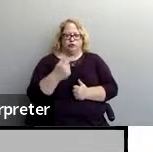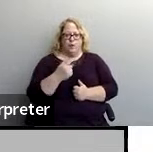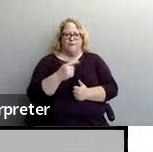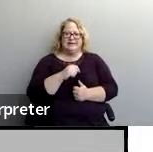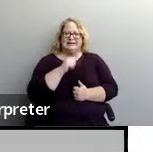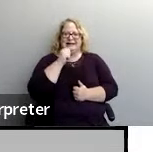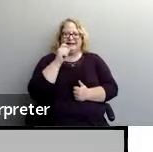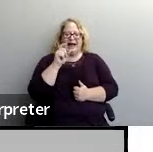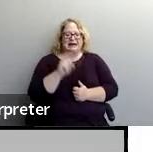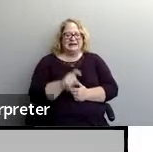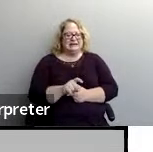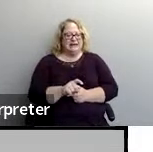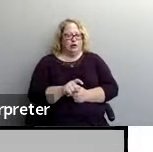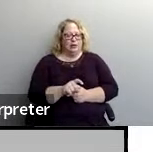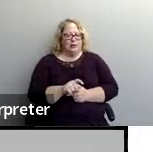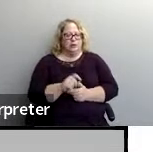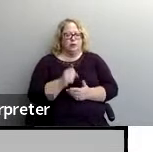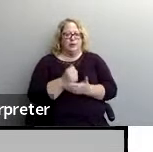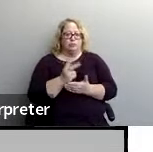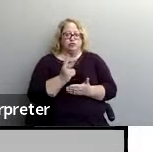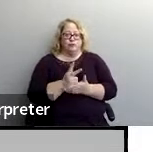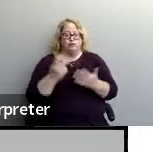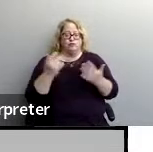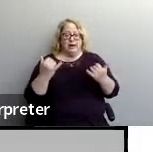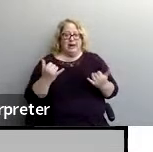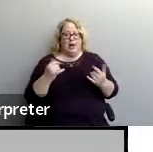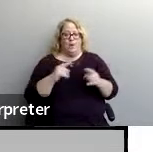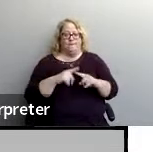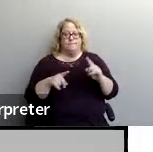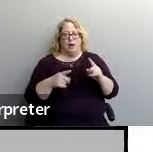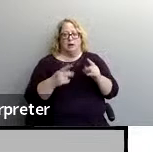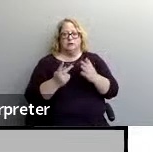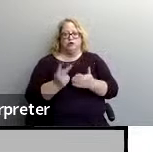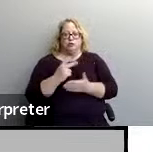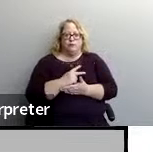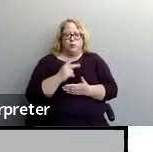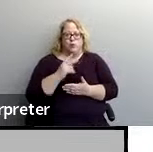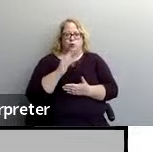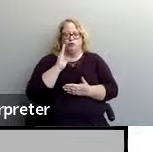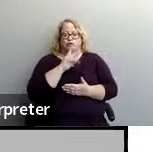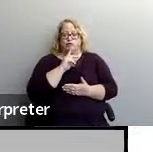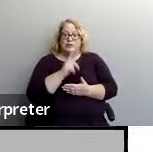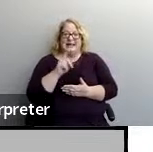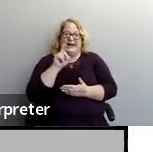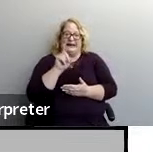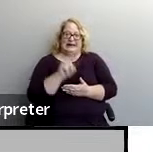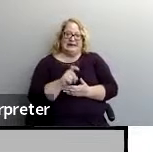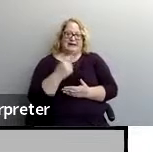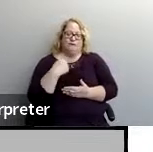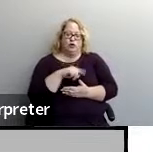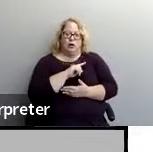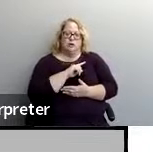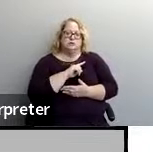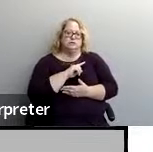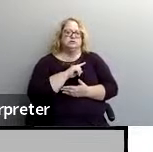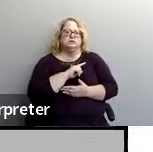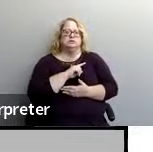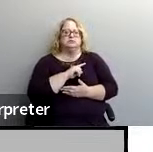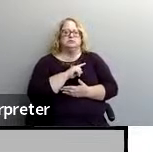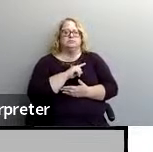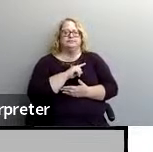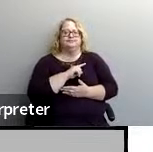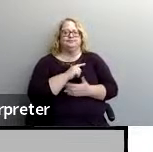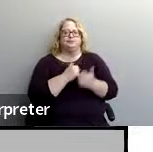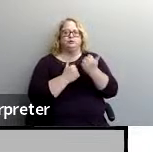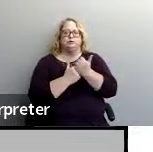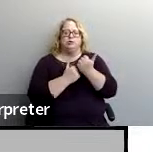not necessarily to be approved at this point, but under review. Is there a need for us to support